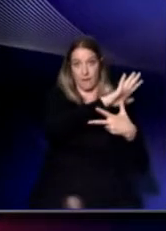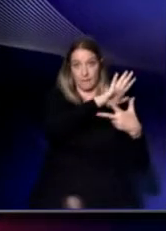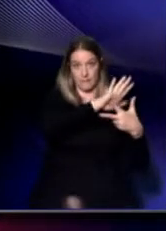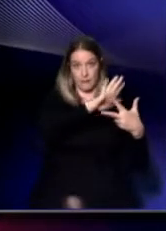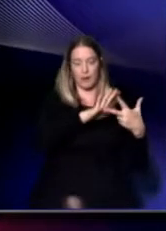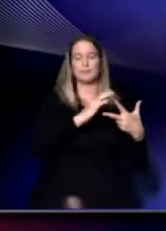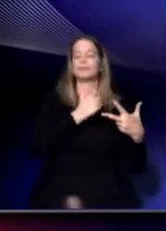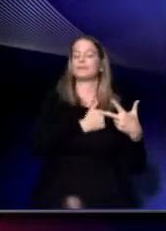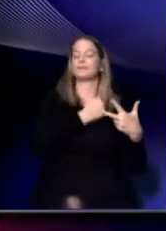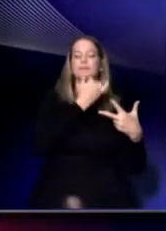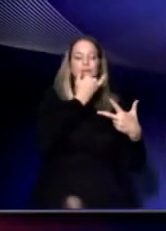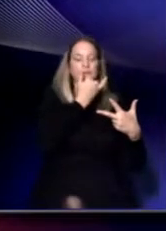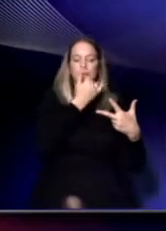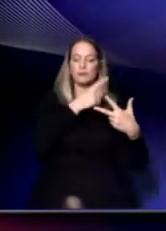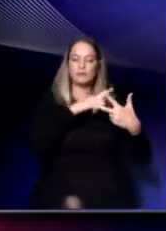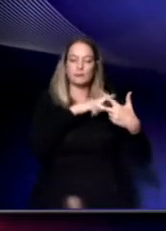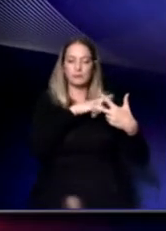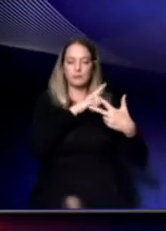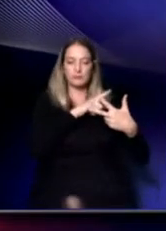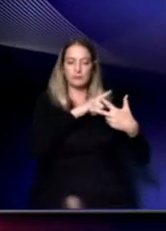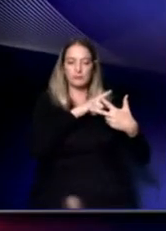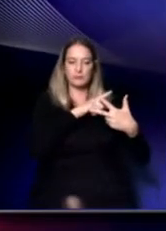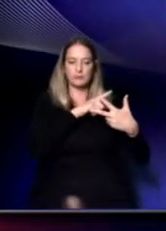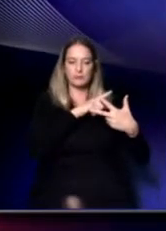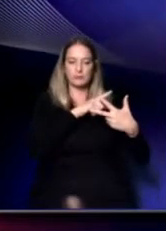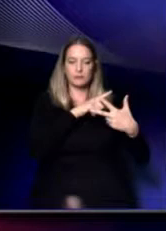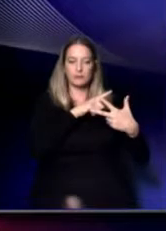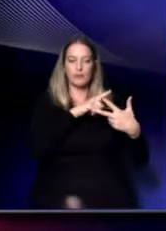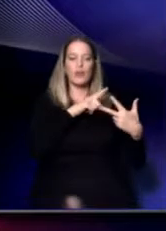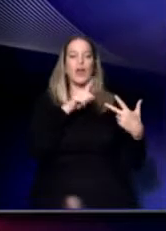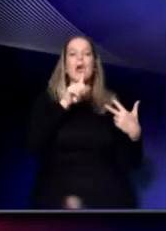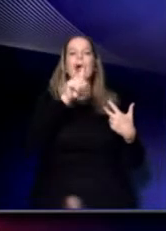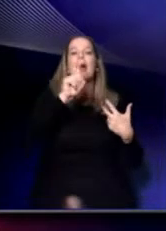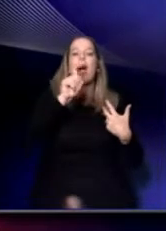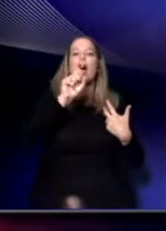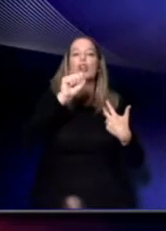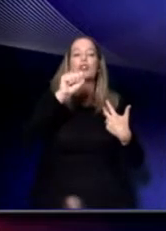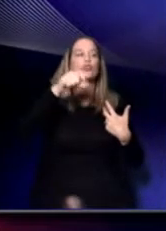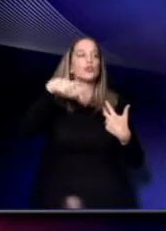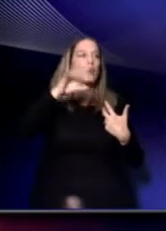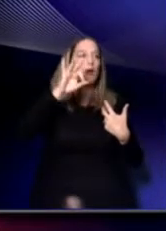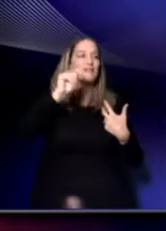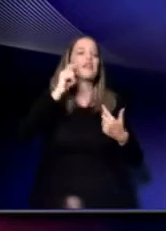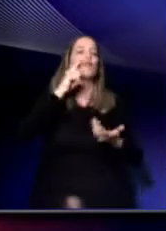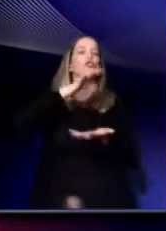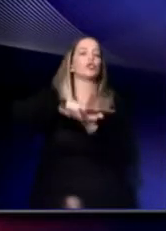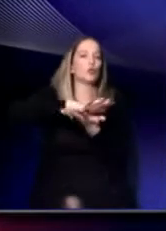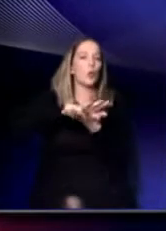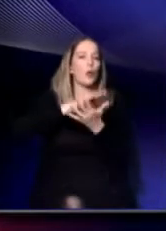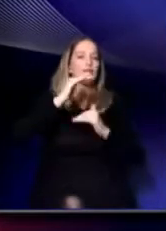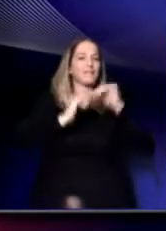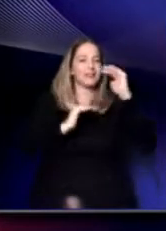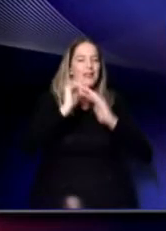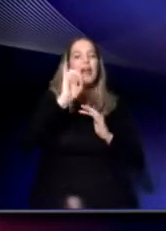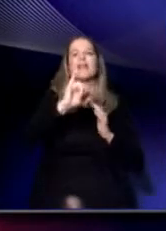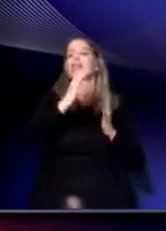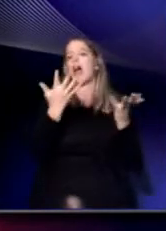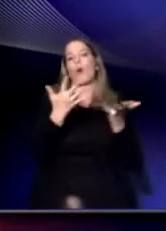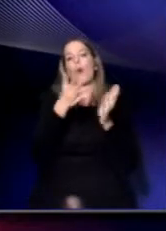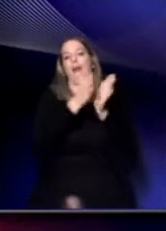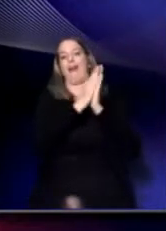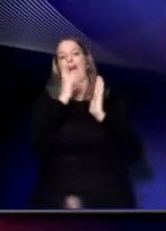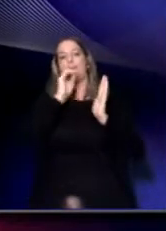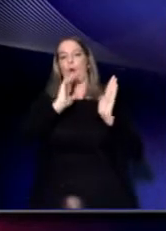it's 100 square feet for the school facilities board. And that was for what they had asked us for guidelines many years